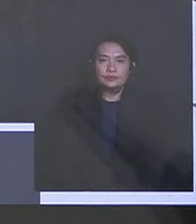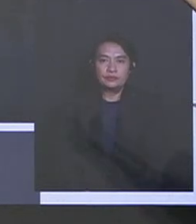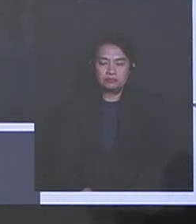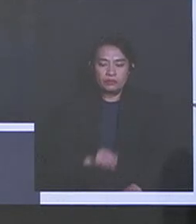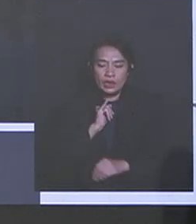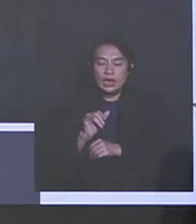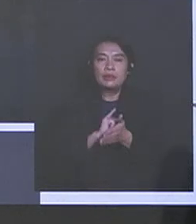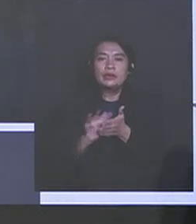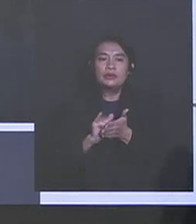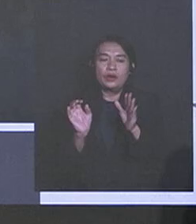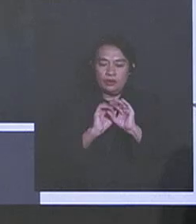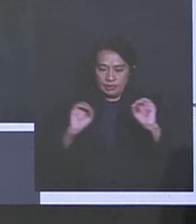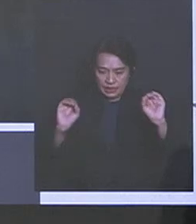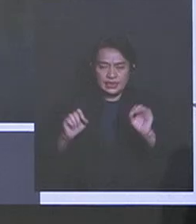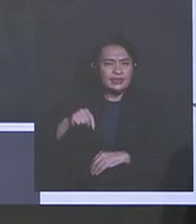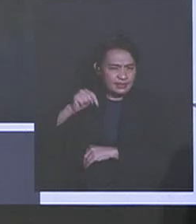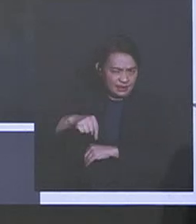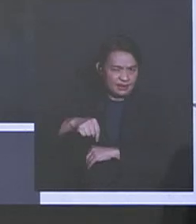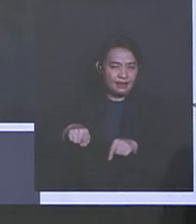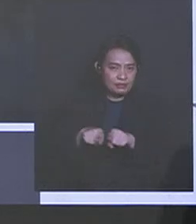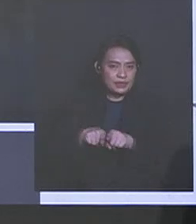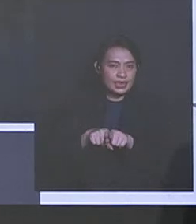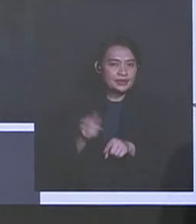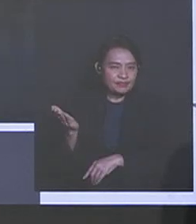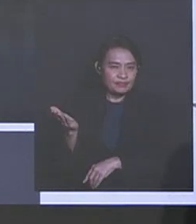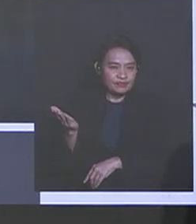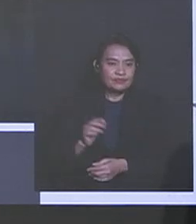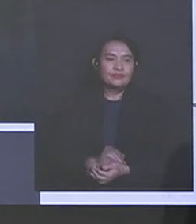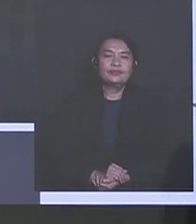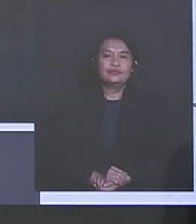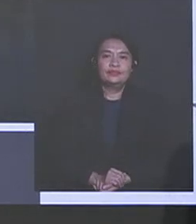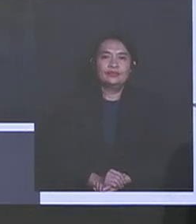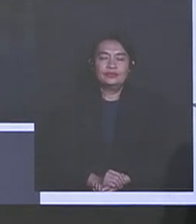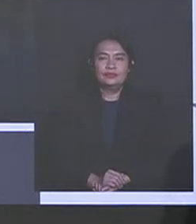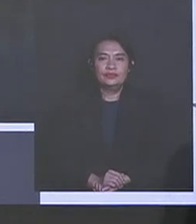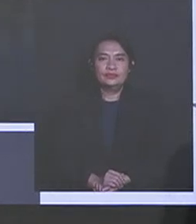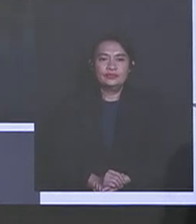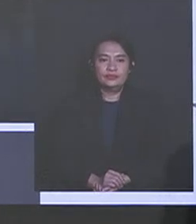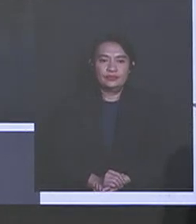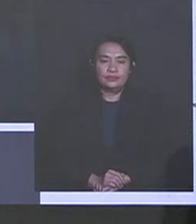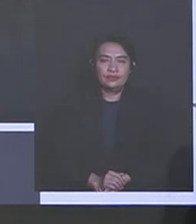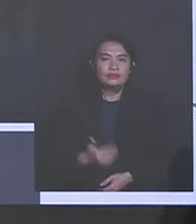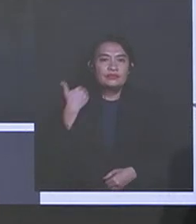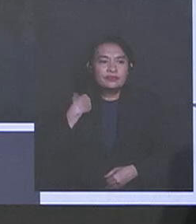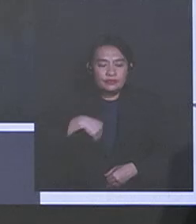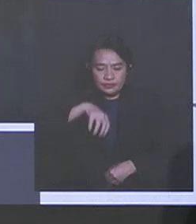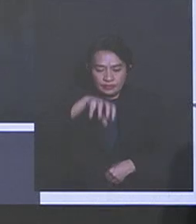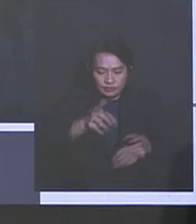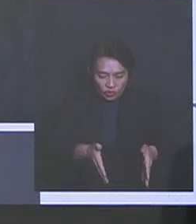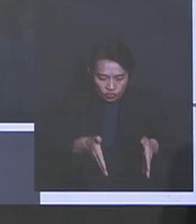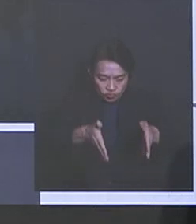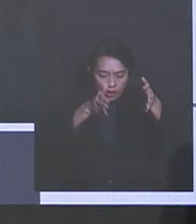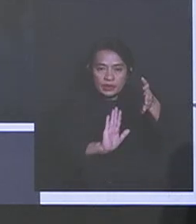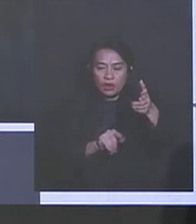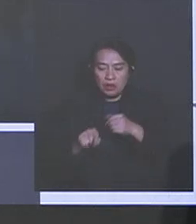City. And many of these low-lying neighborhoods on our waterfront, on the harbor,